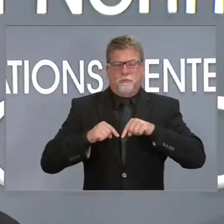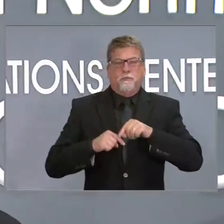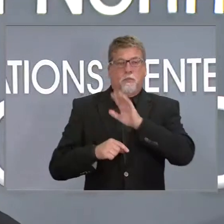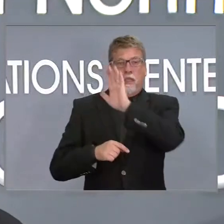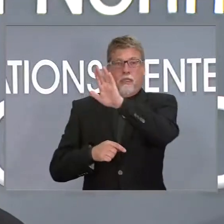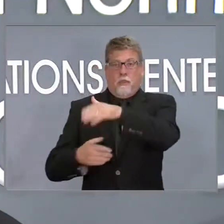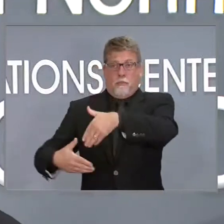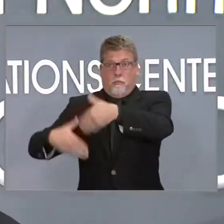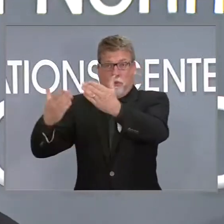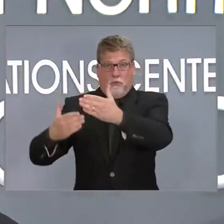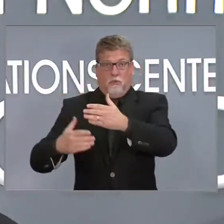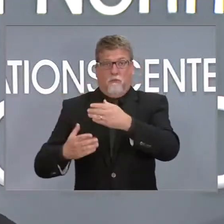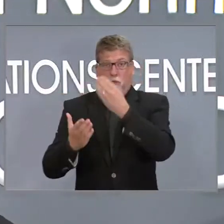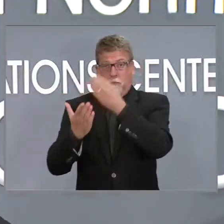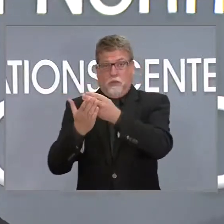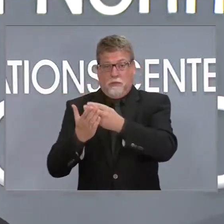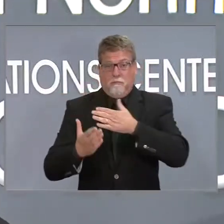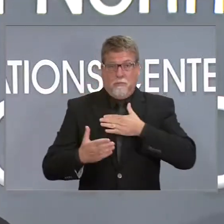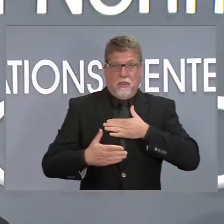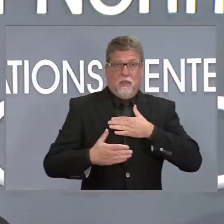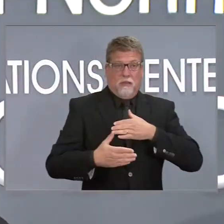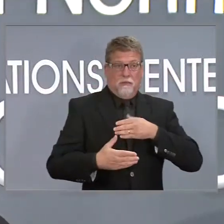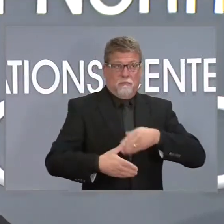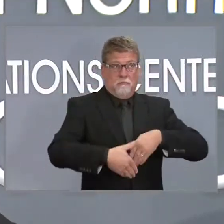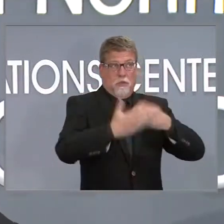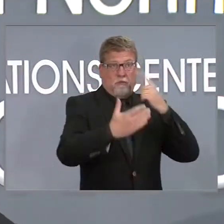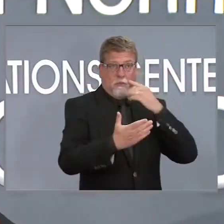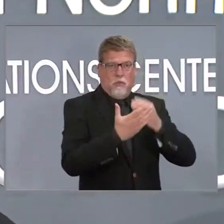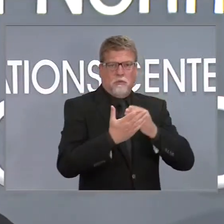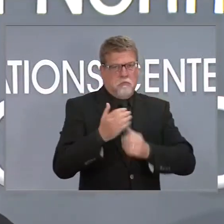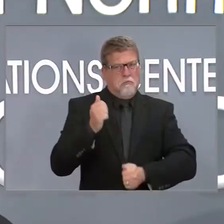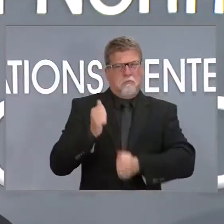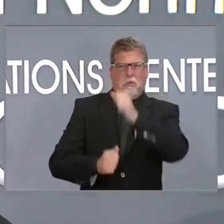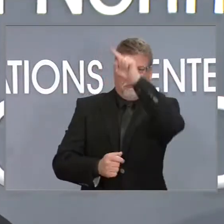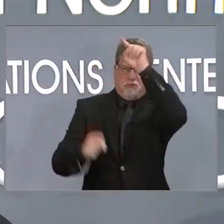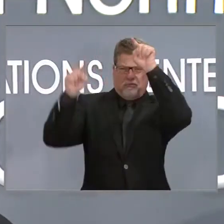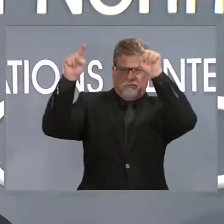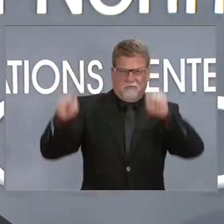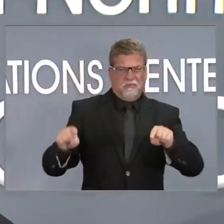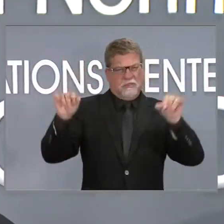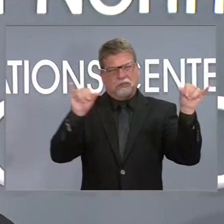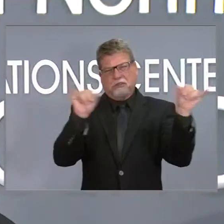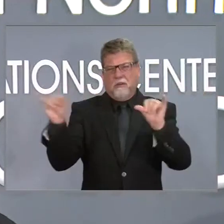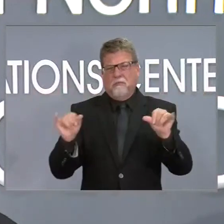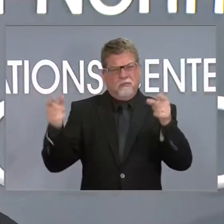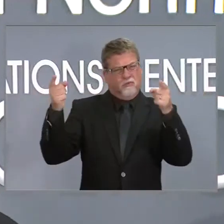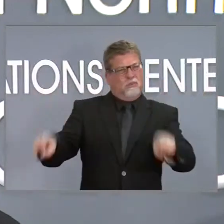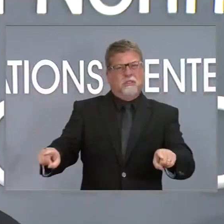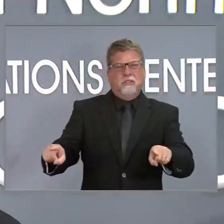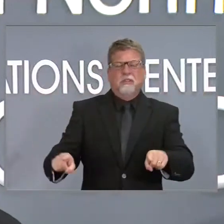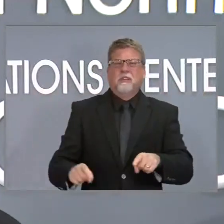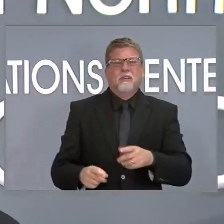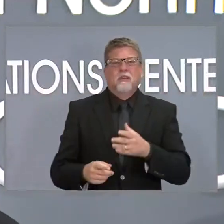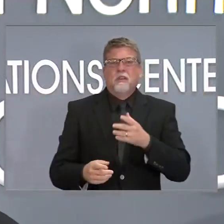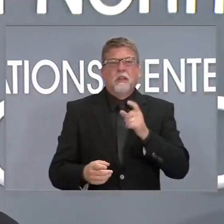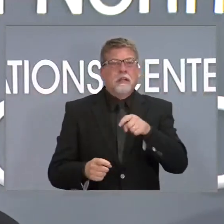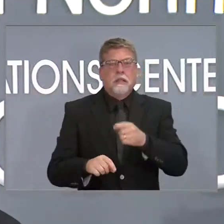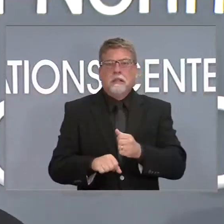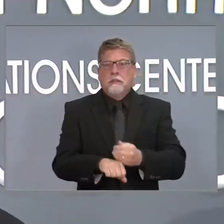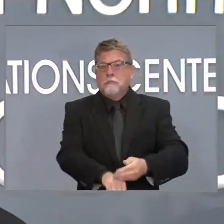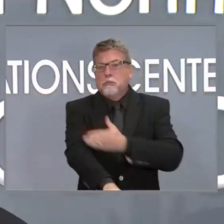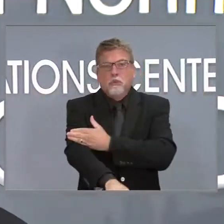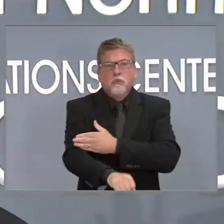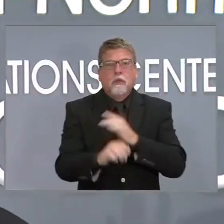We need to connect our state with high-speed internet access, and we need to expand water and sewer. And so